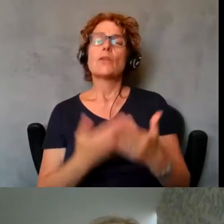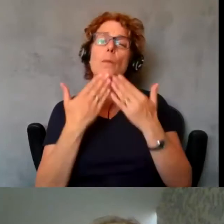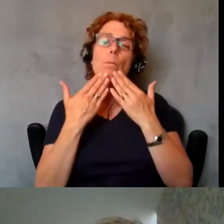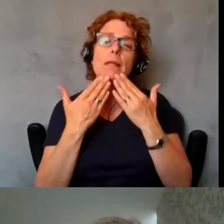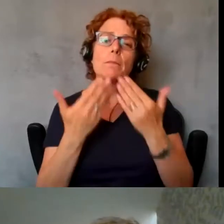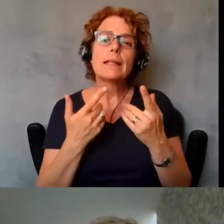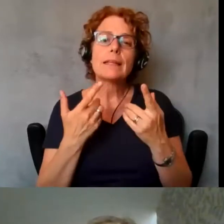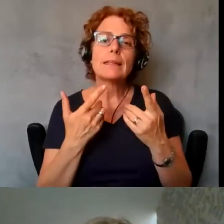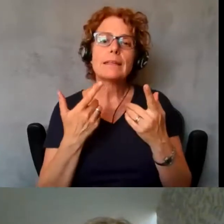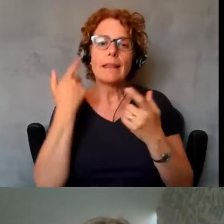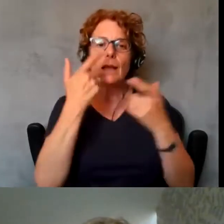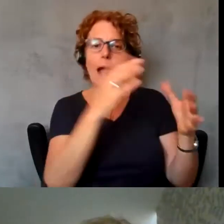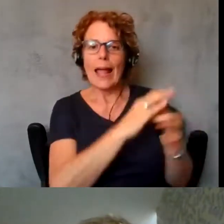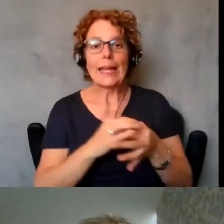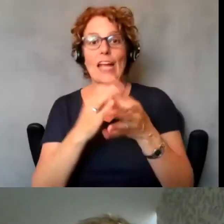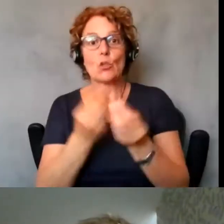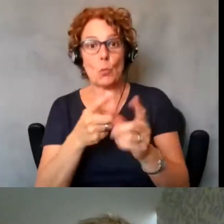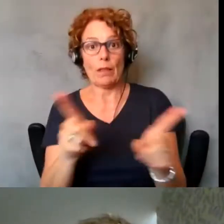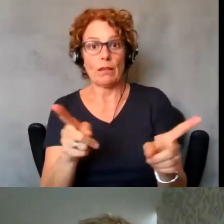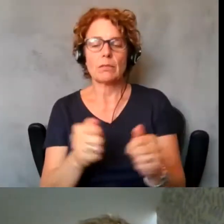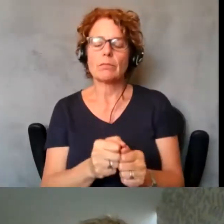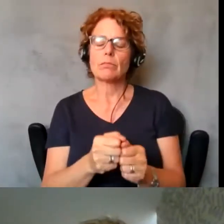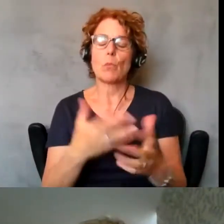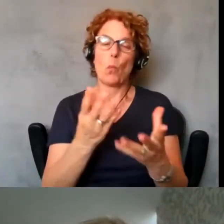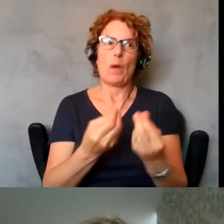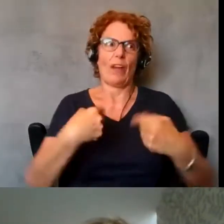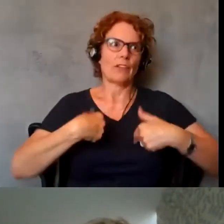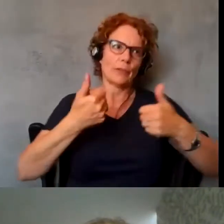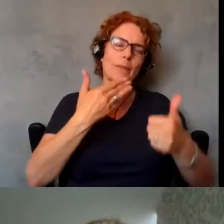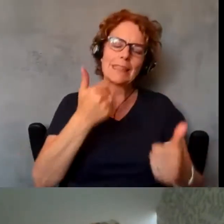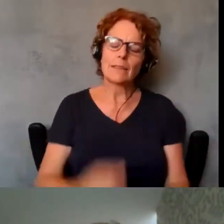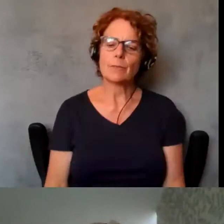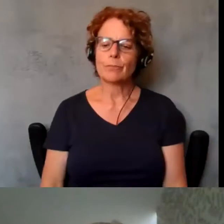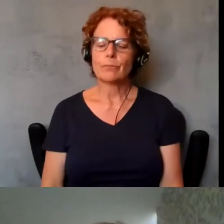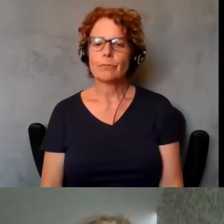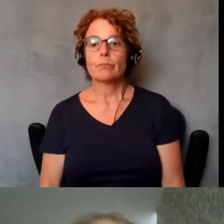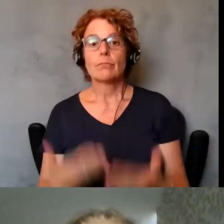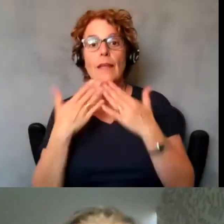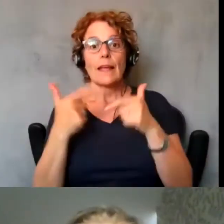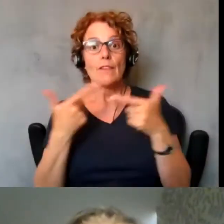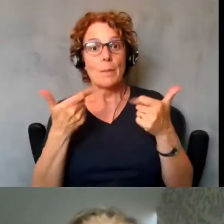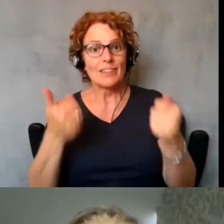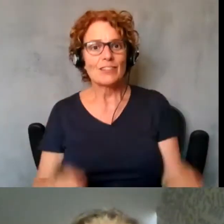consider engaging with us if you feel able to do so. Thank you very much.